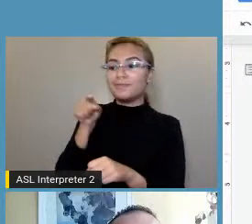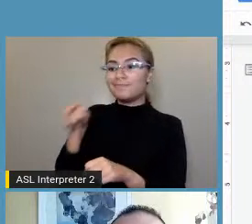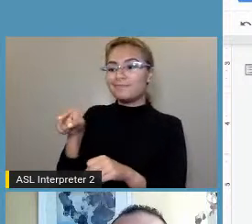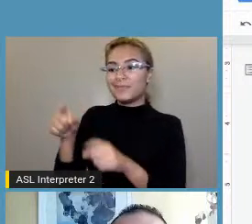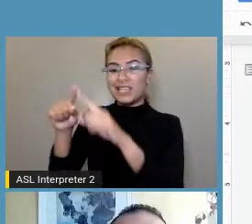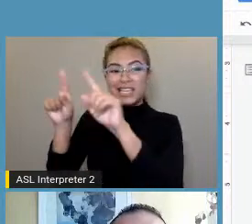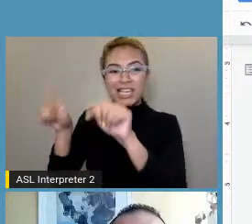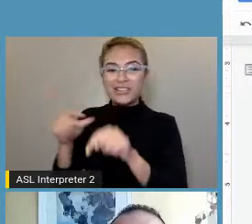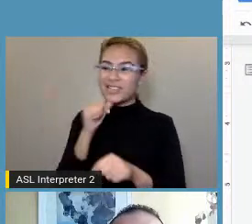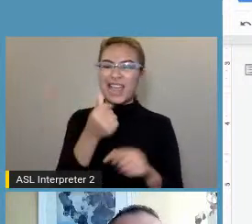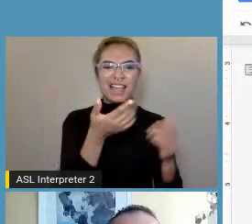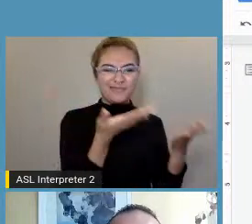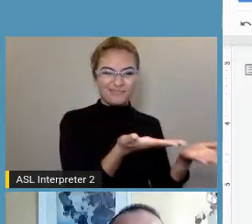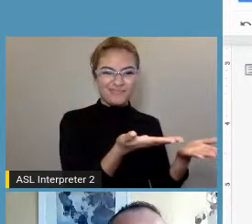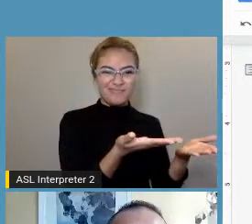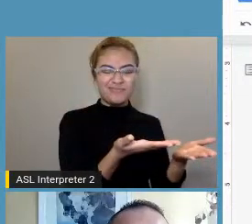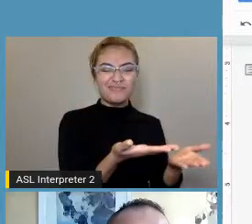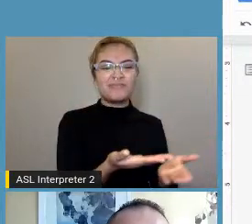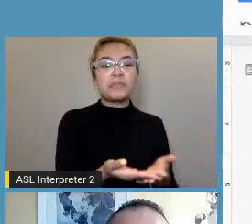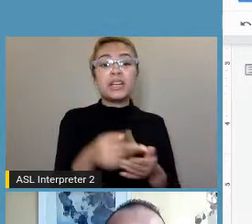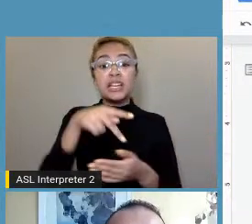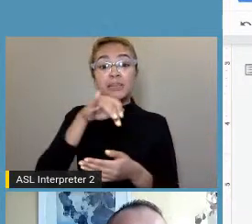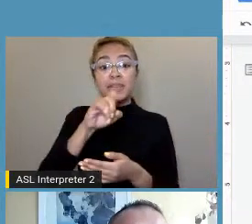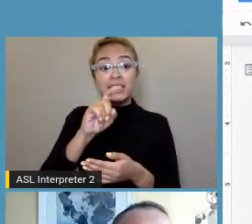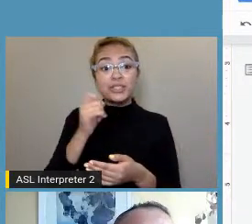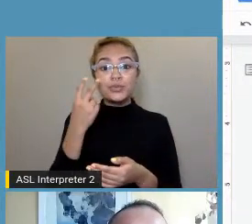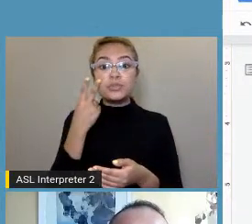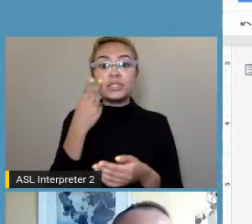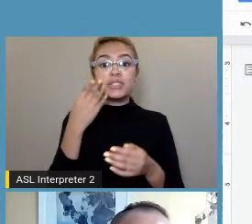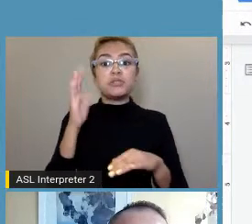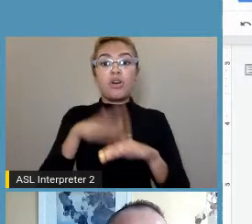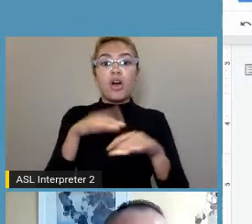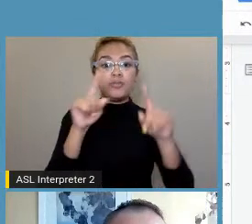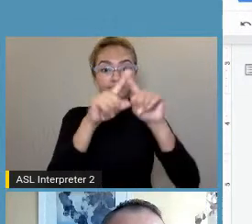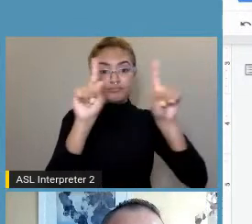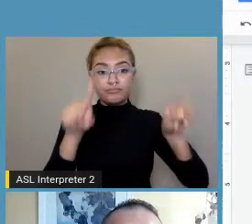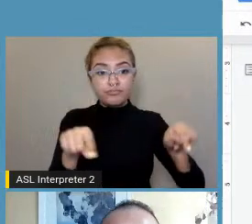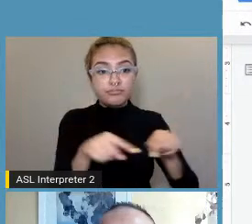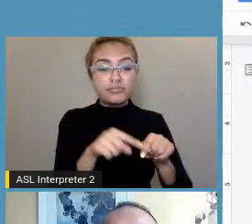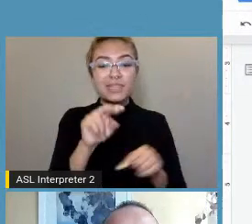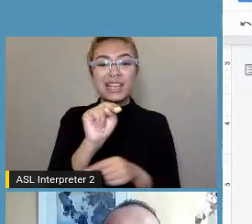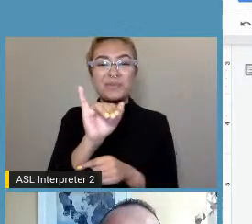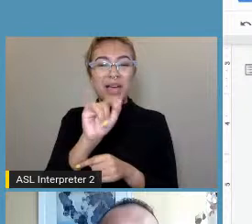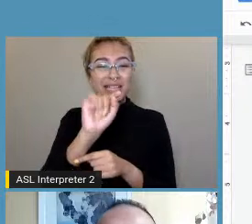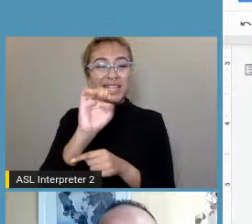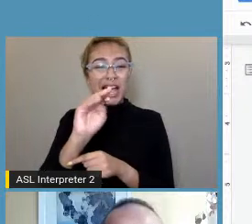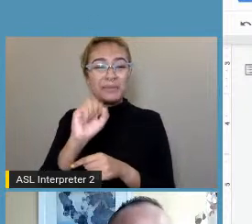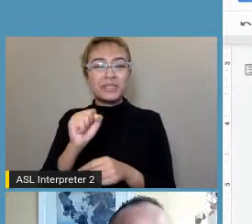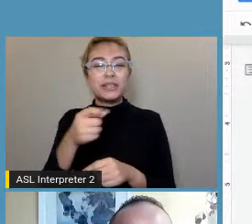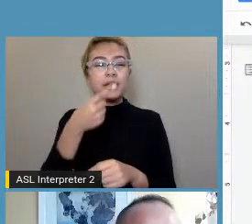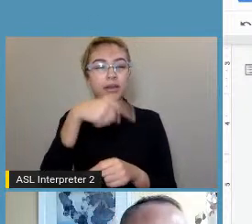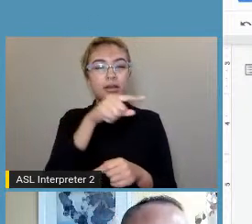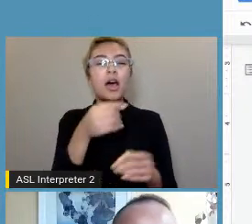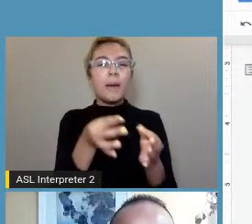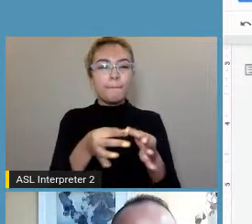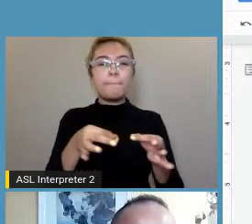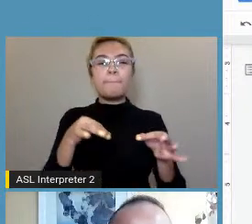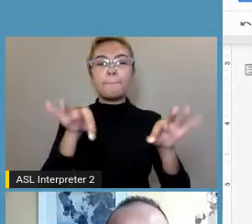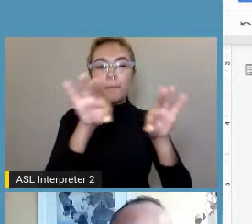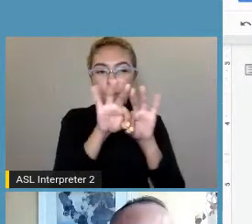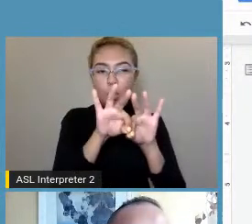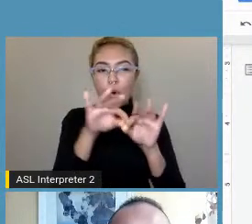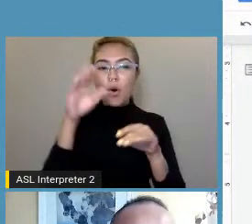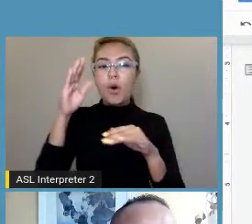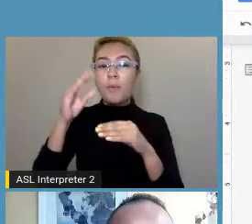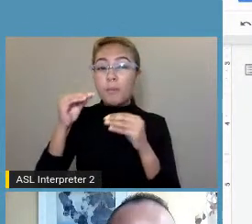collective consensus that the pixels that you see on the screen at nytimes.com are more important than the pixels that you see